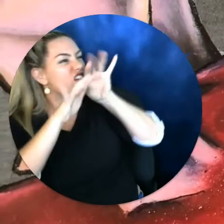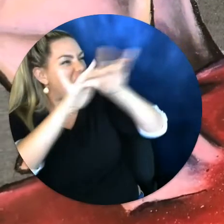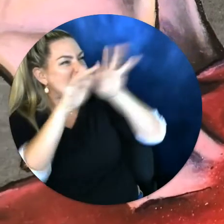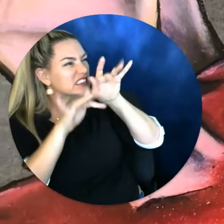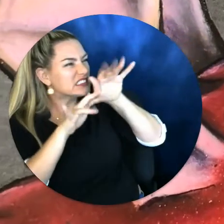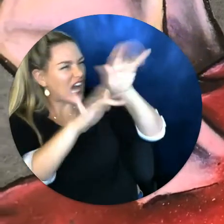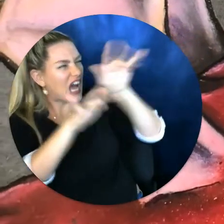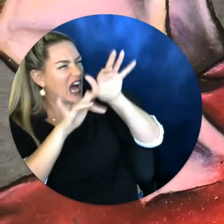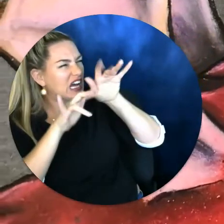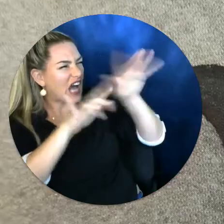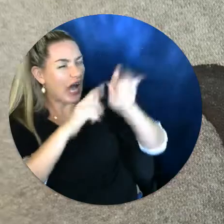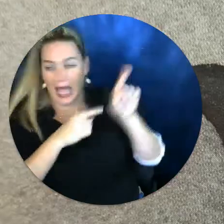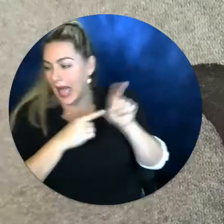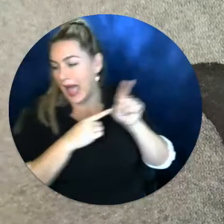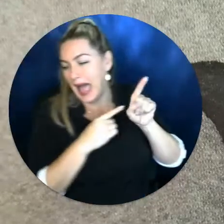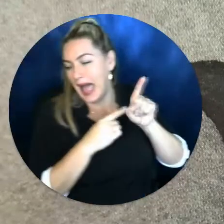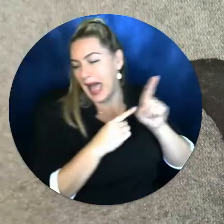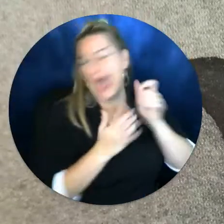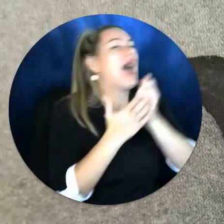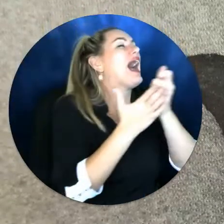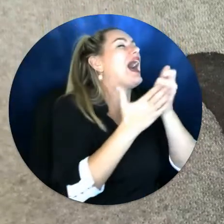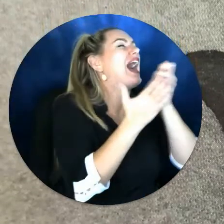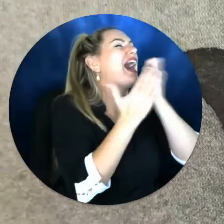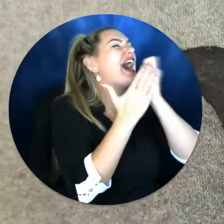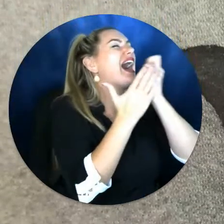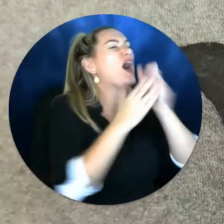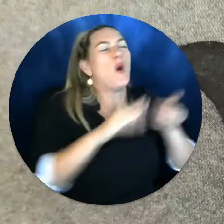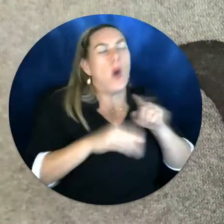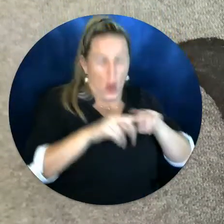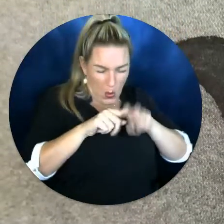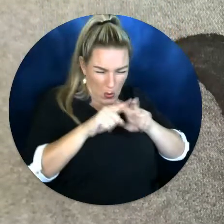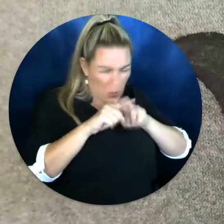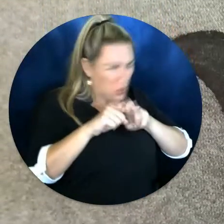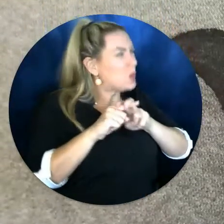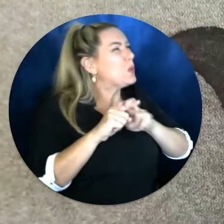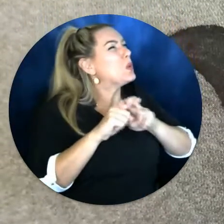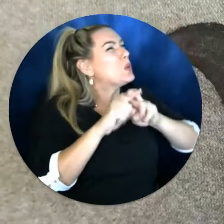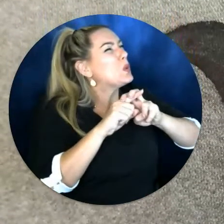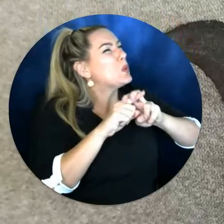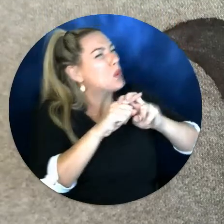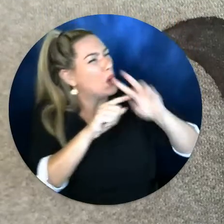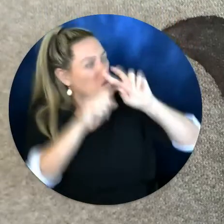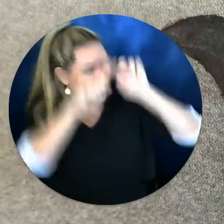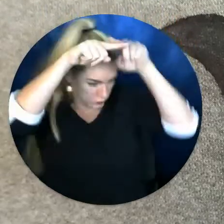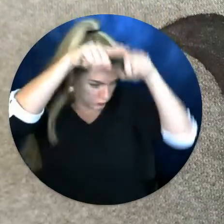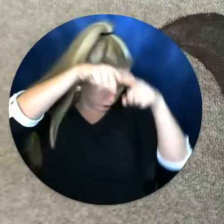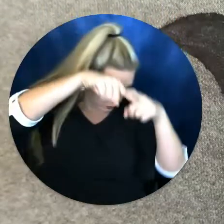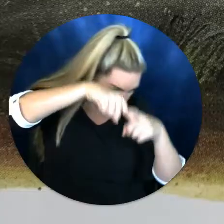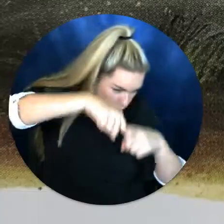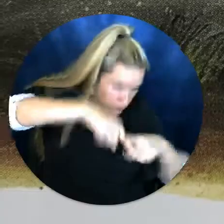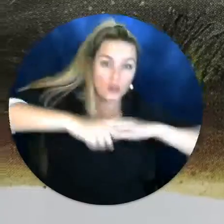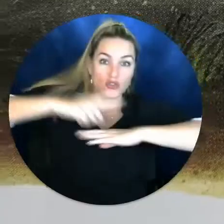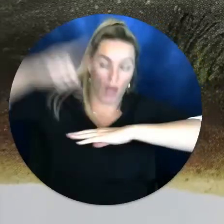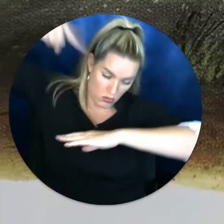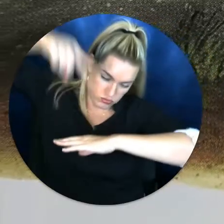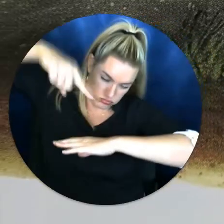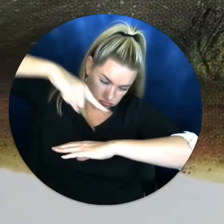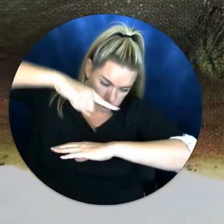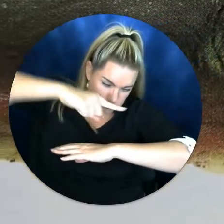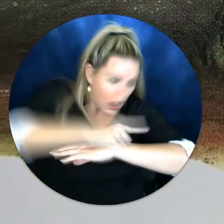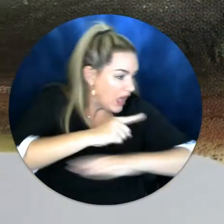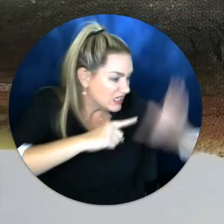out fire. "Help!" cried the witch, flying down to the ground.